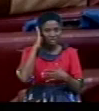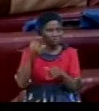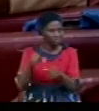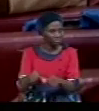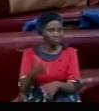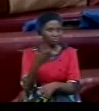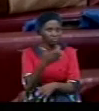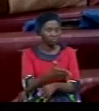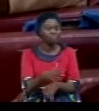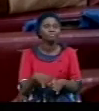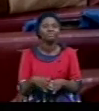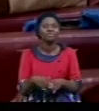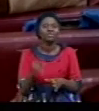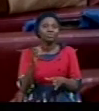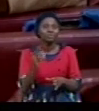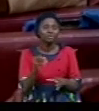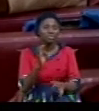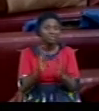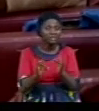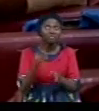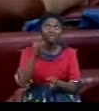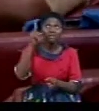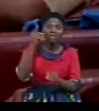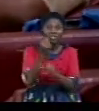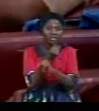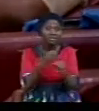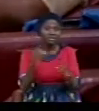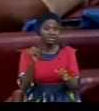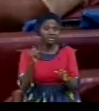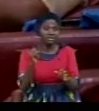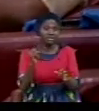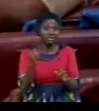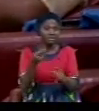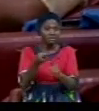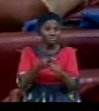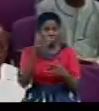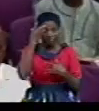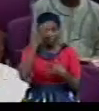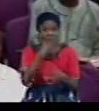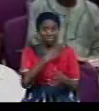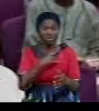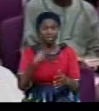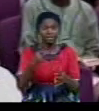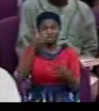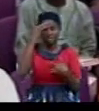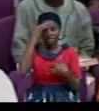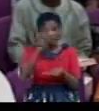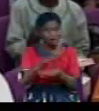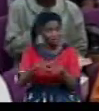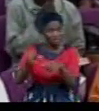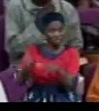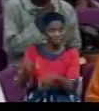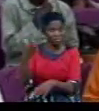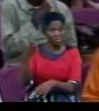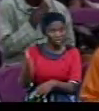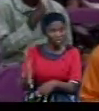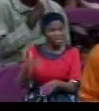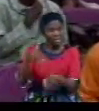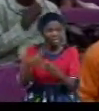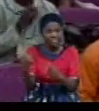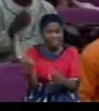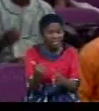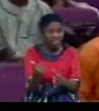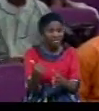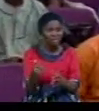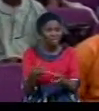remain so if it saves from sickness and the sickness does not remain in any form